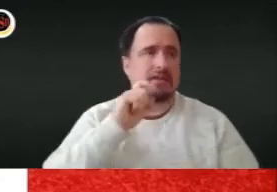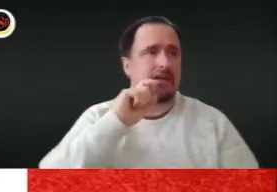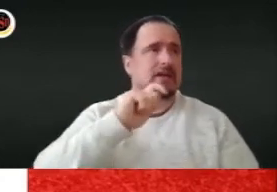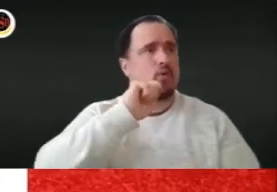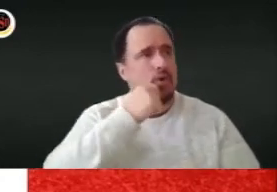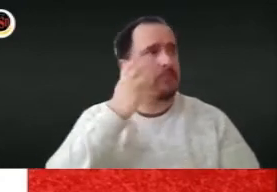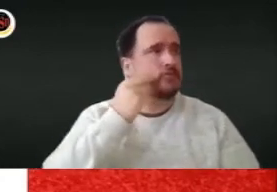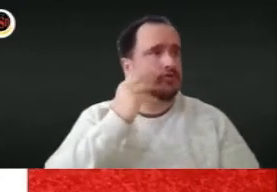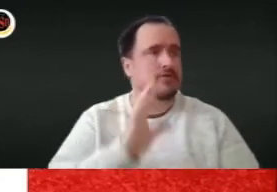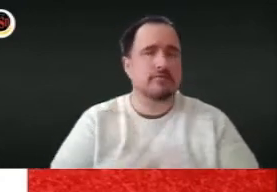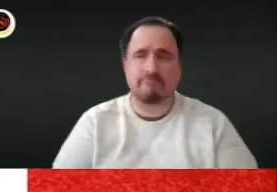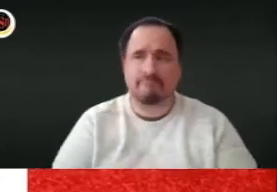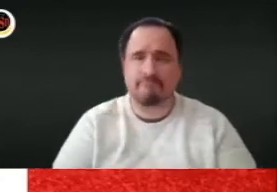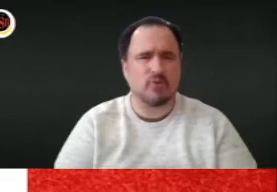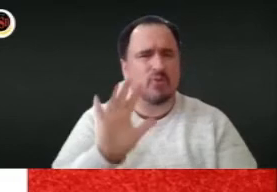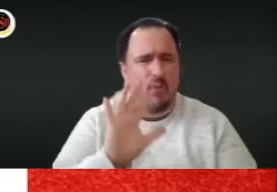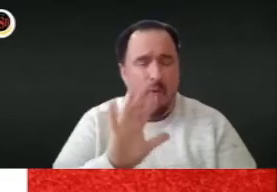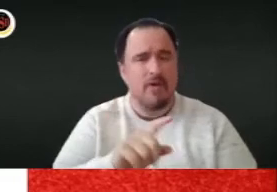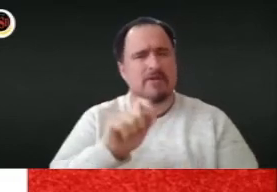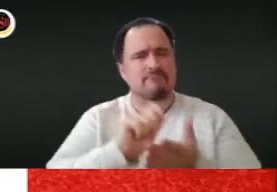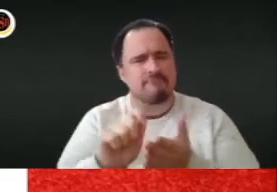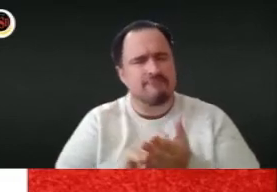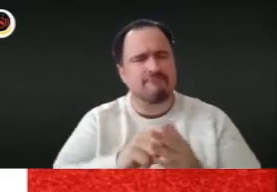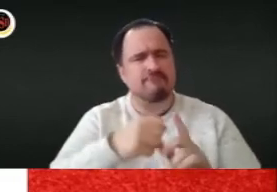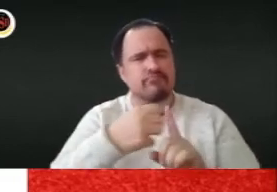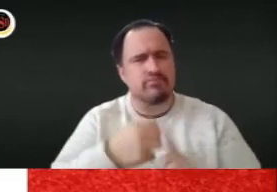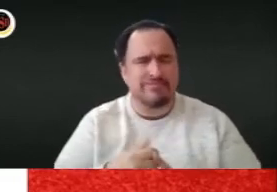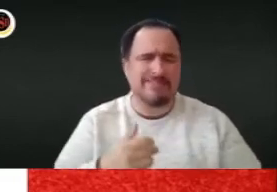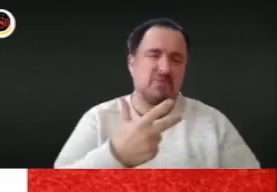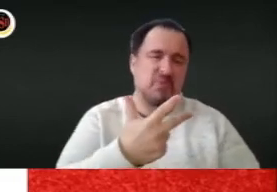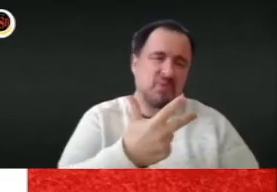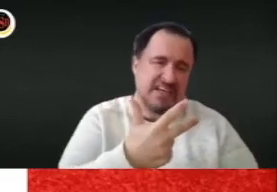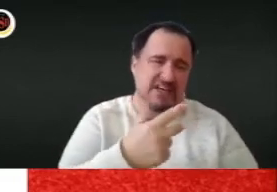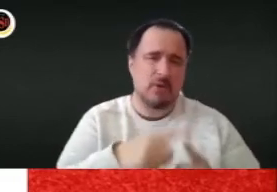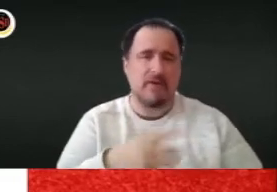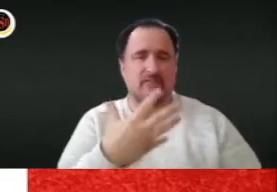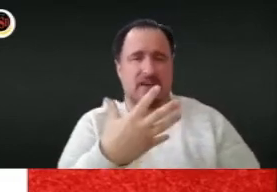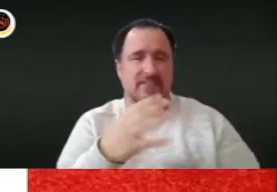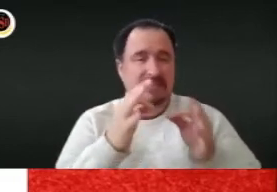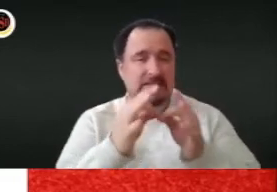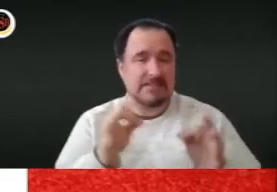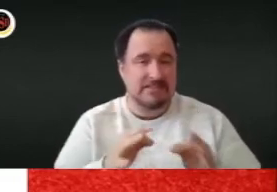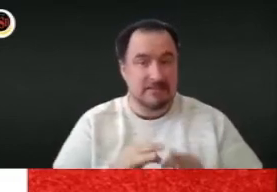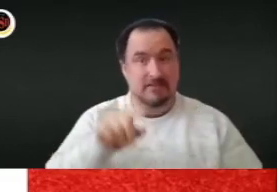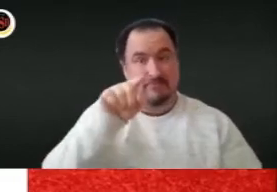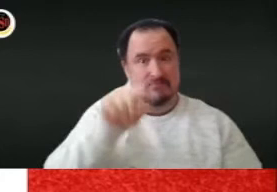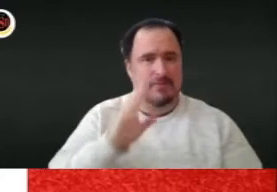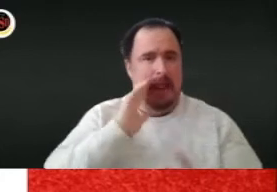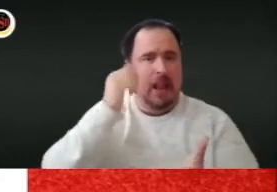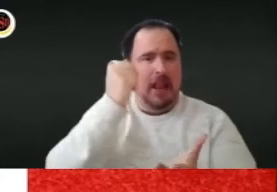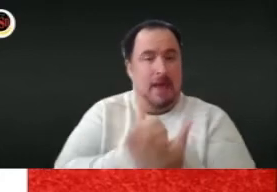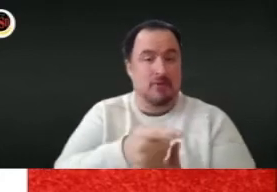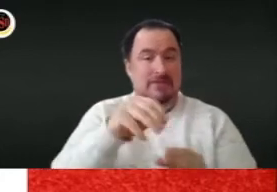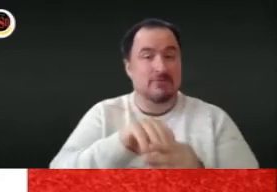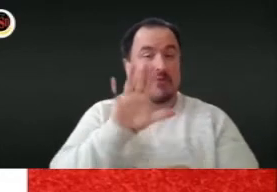questions. Don't just write, oh, it was a cool experience. No, try 3 to 5 sentences. I